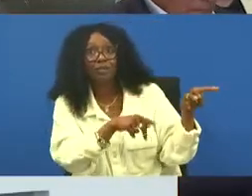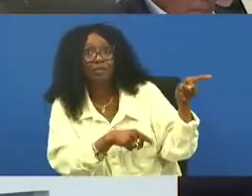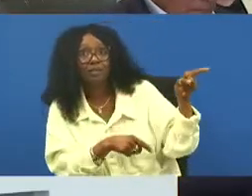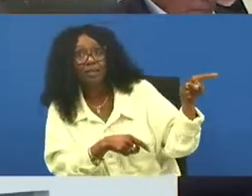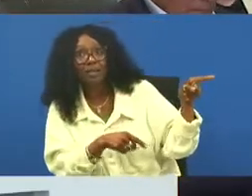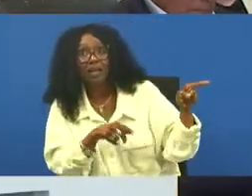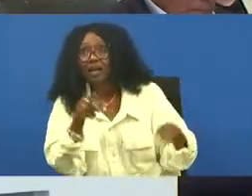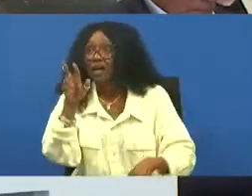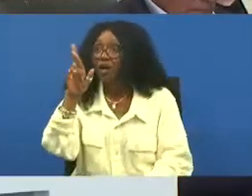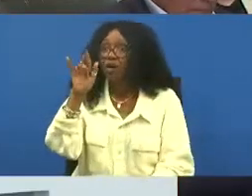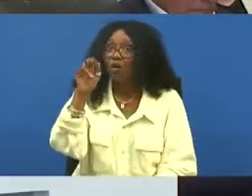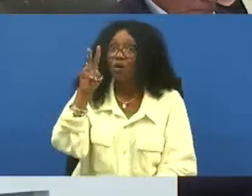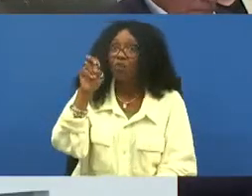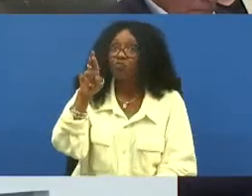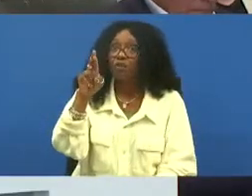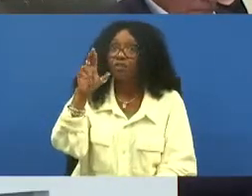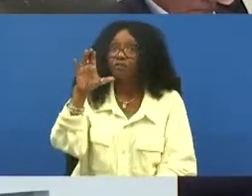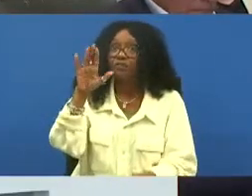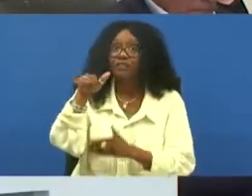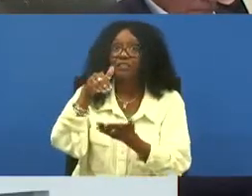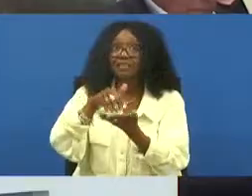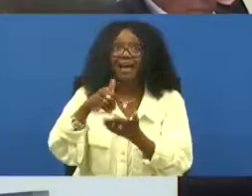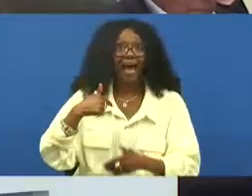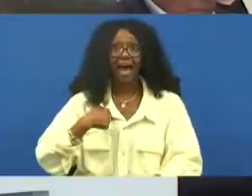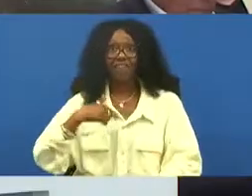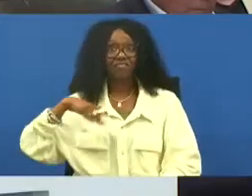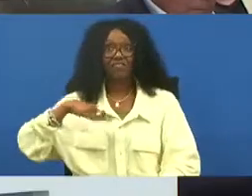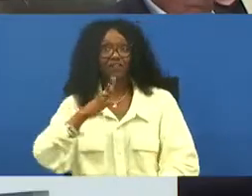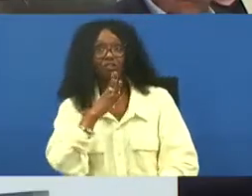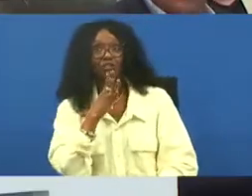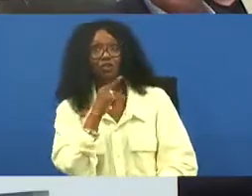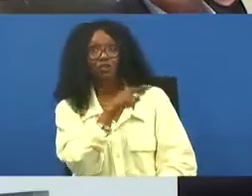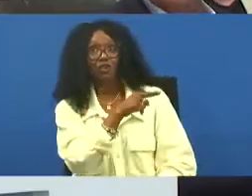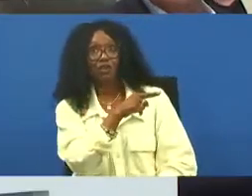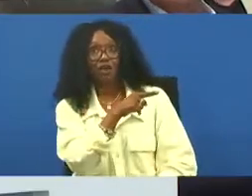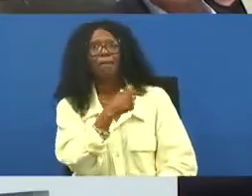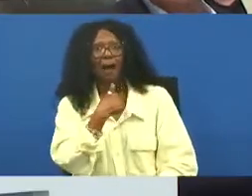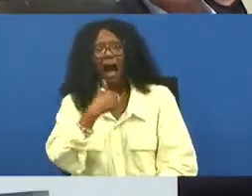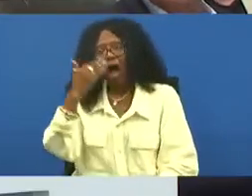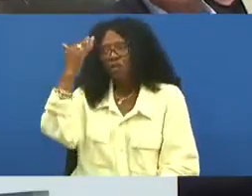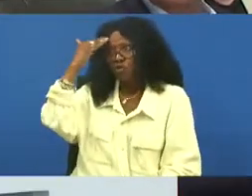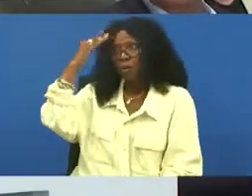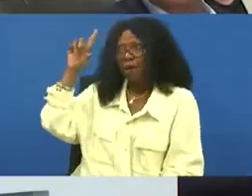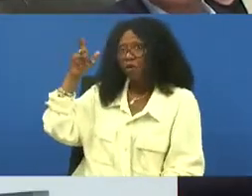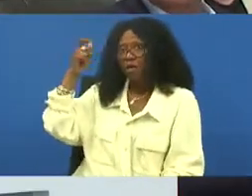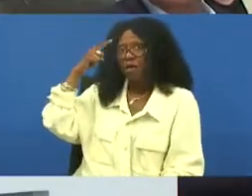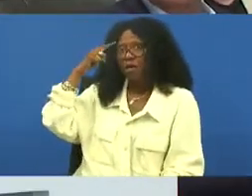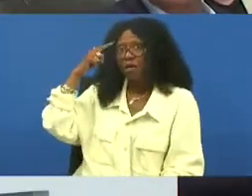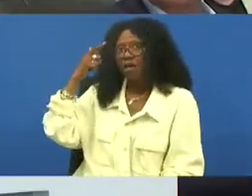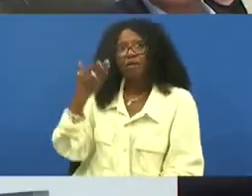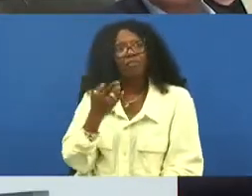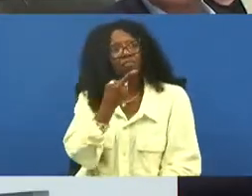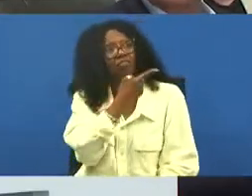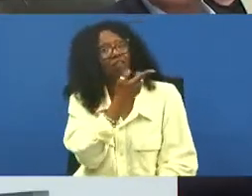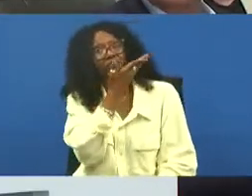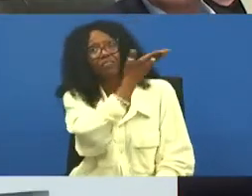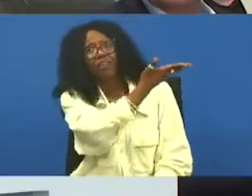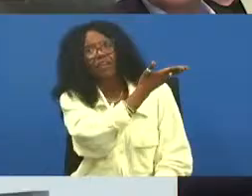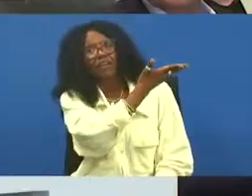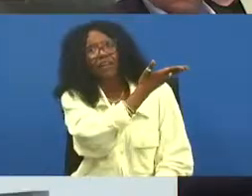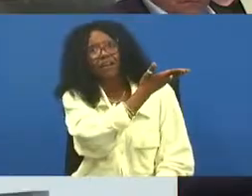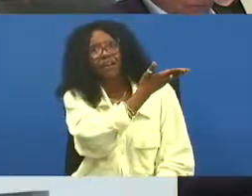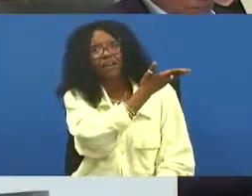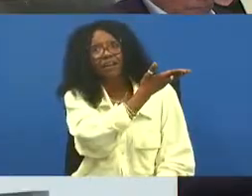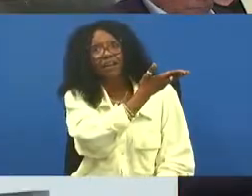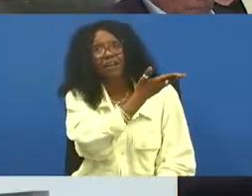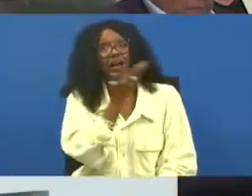the River Center, a company, and I have not spoken to them, but I know a little bit about government. They're over there right now. I don't know if they were one